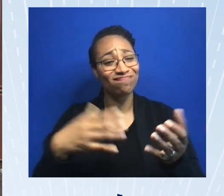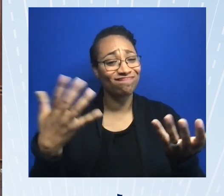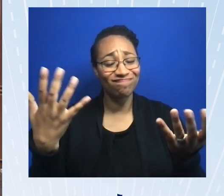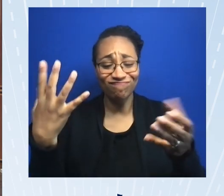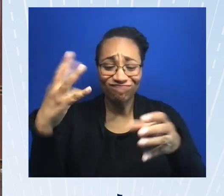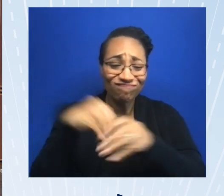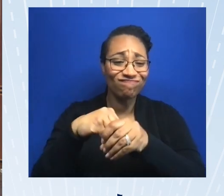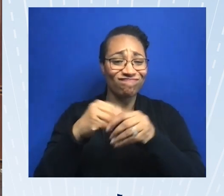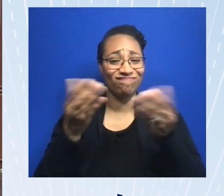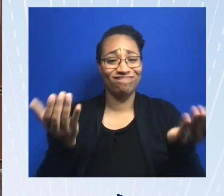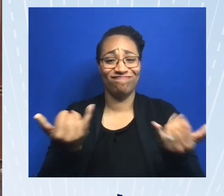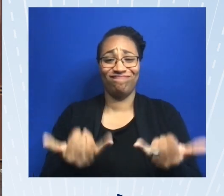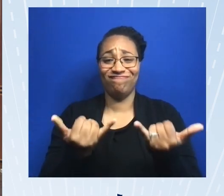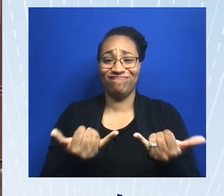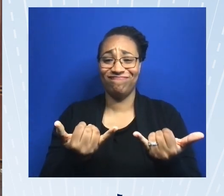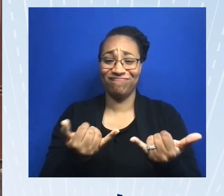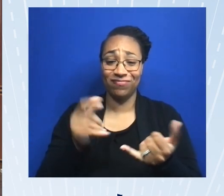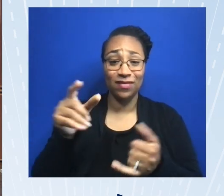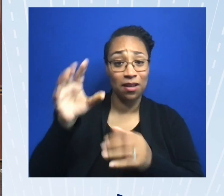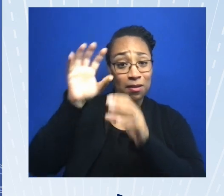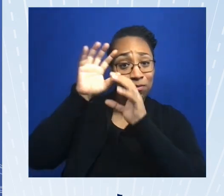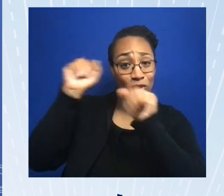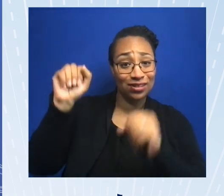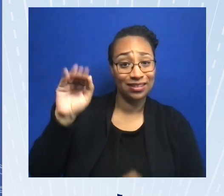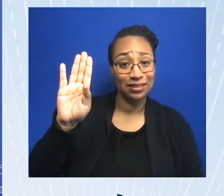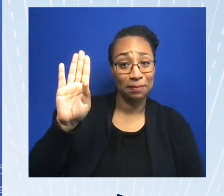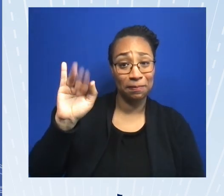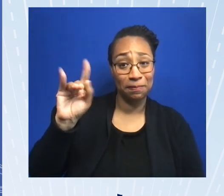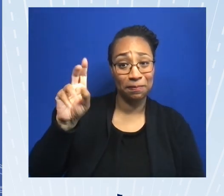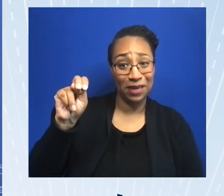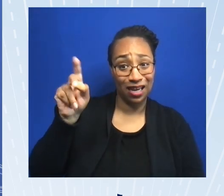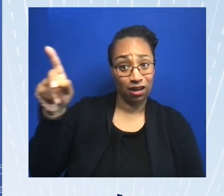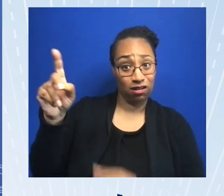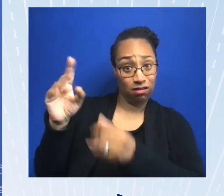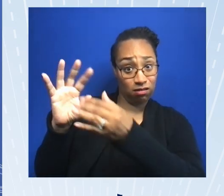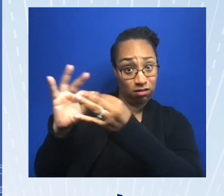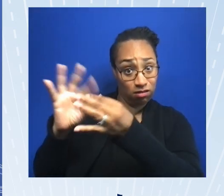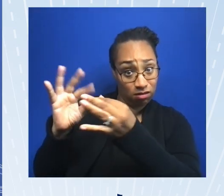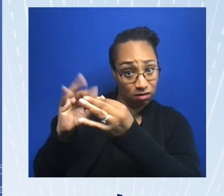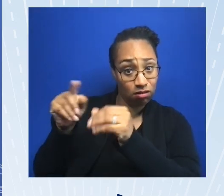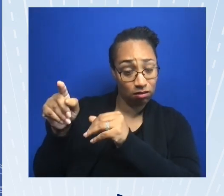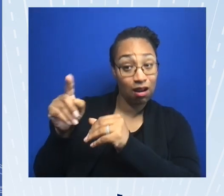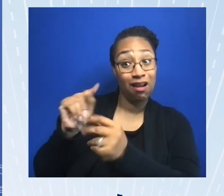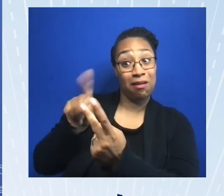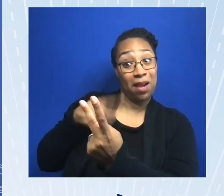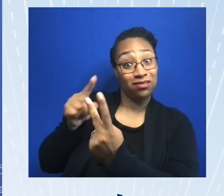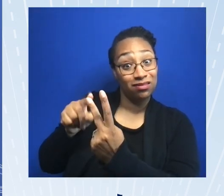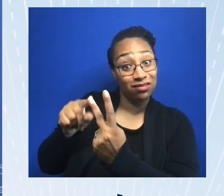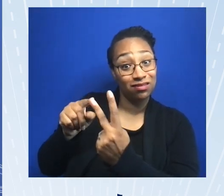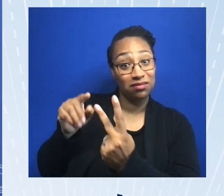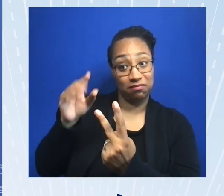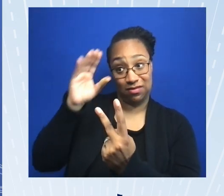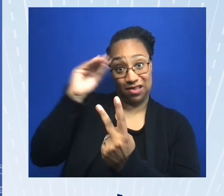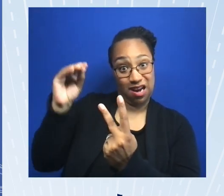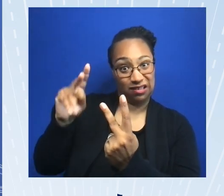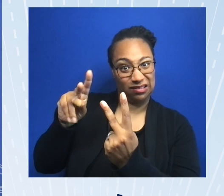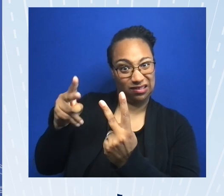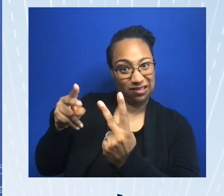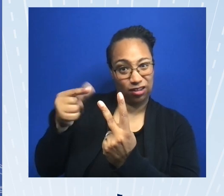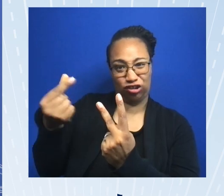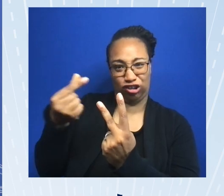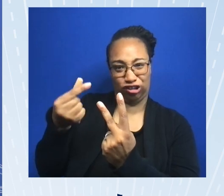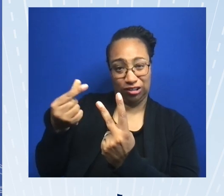here on stage, I take anti-Semitism personally. I grew up here in Washington,